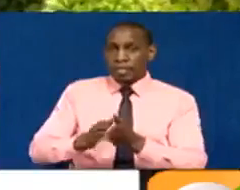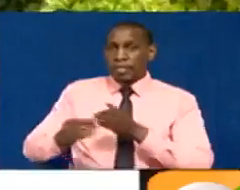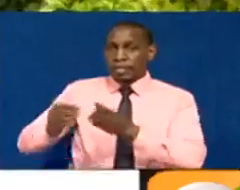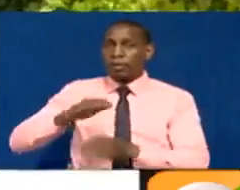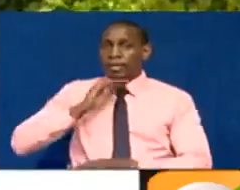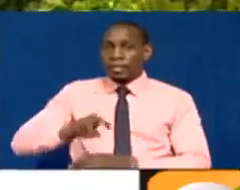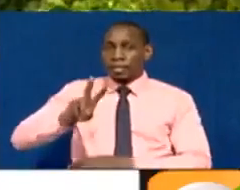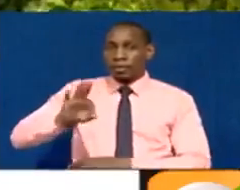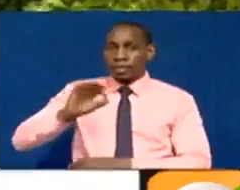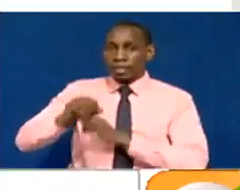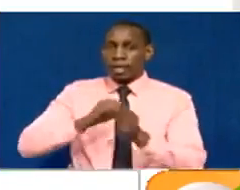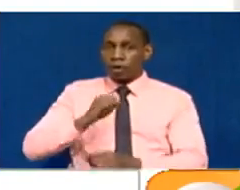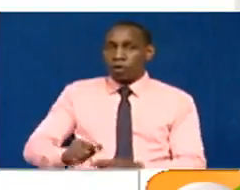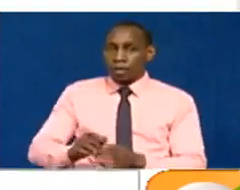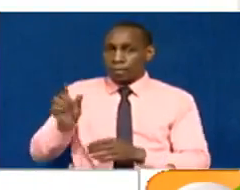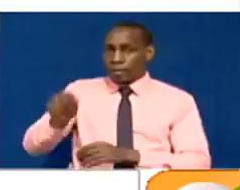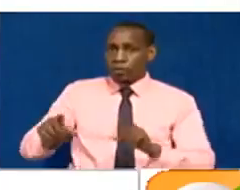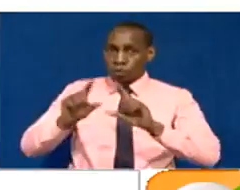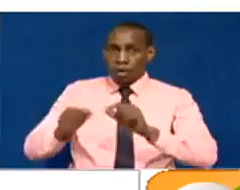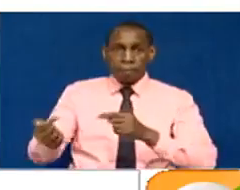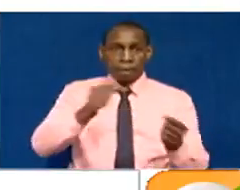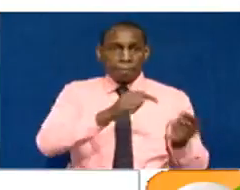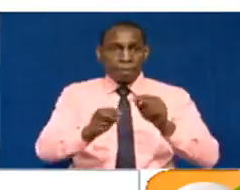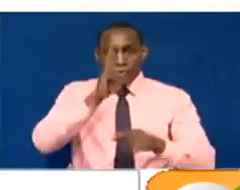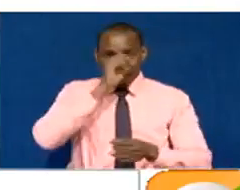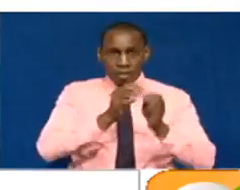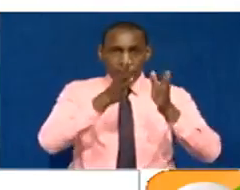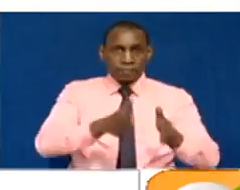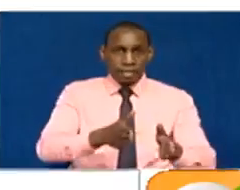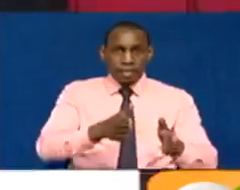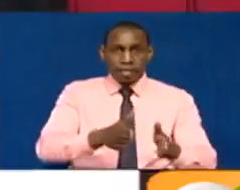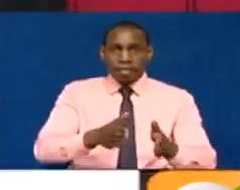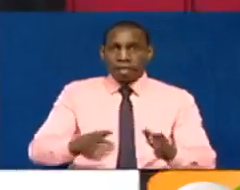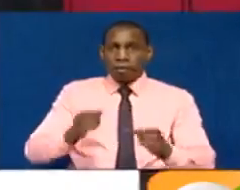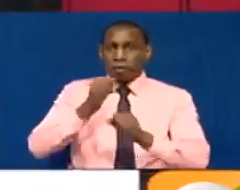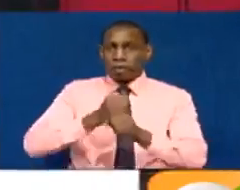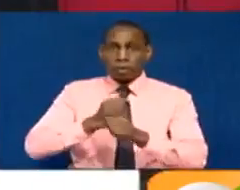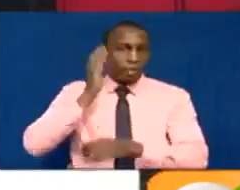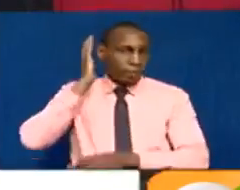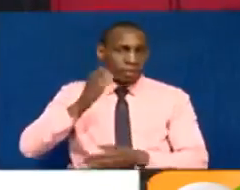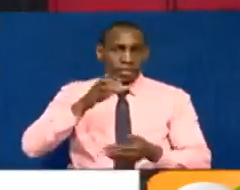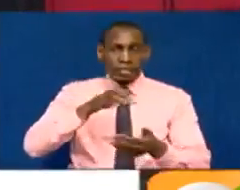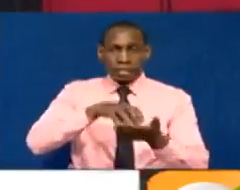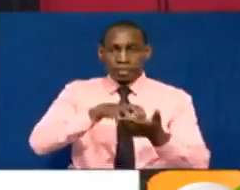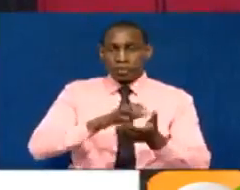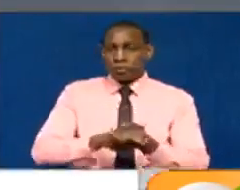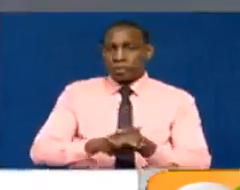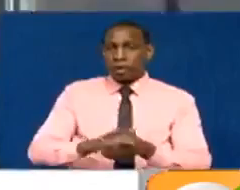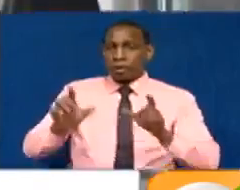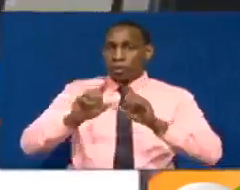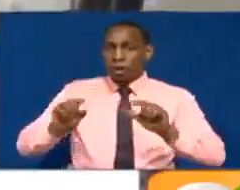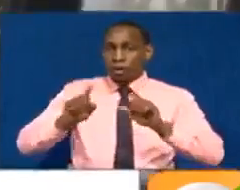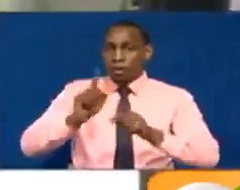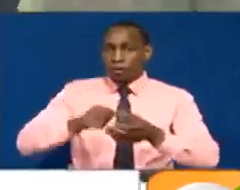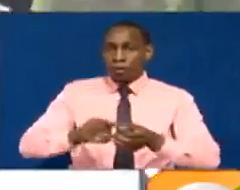The 23-year-old colleague is said to have had an altercation with a police officer attached to the Pangani police station. It is alleged